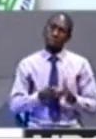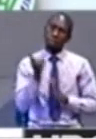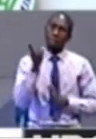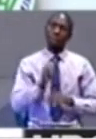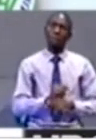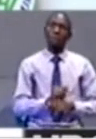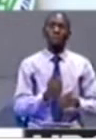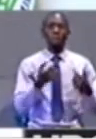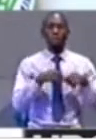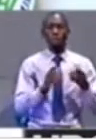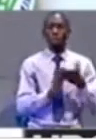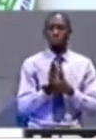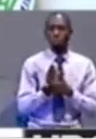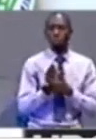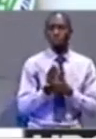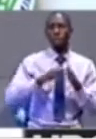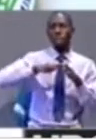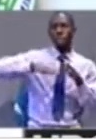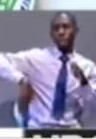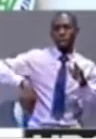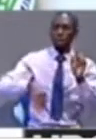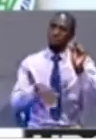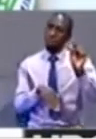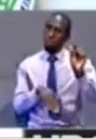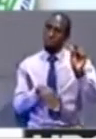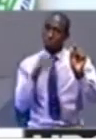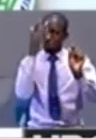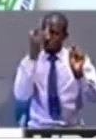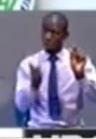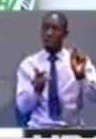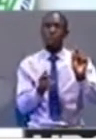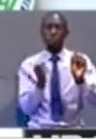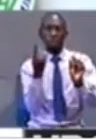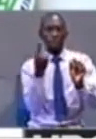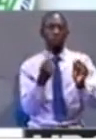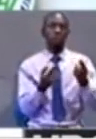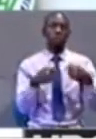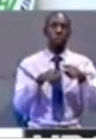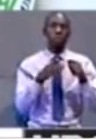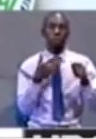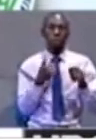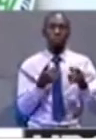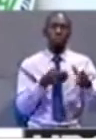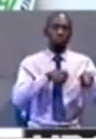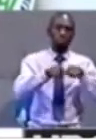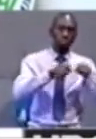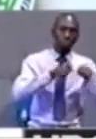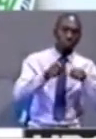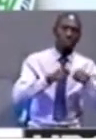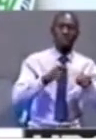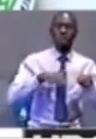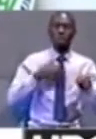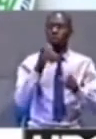We delayed a bit because, first of all, we had to struggle with our own slaves here